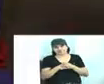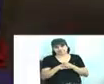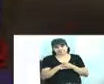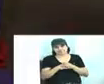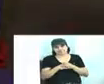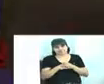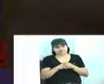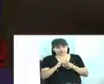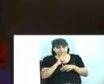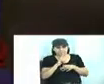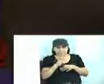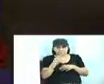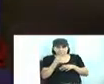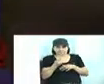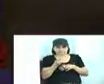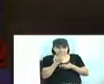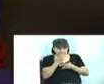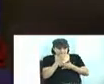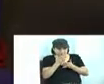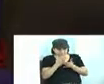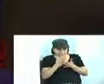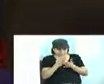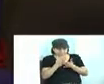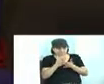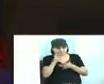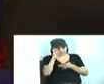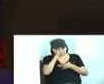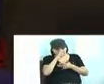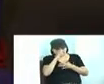he truly says this bit of wisdom.